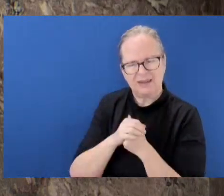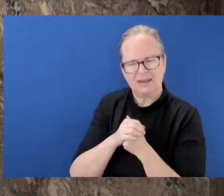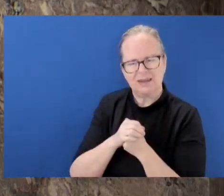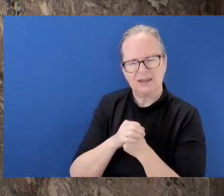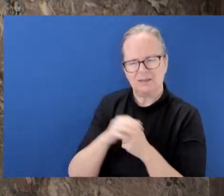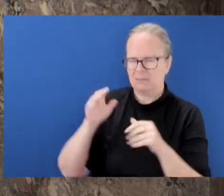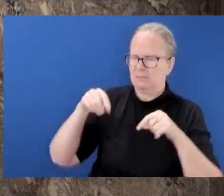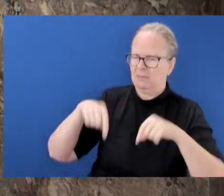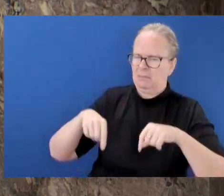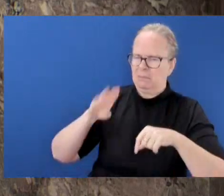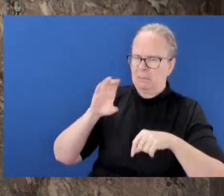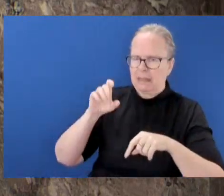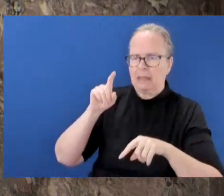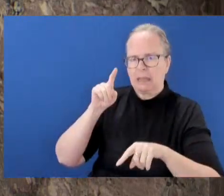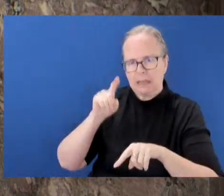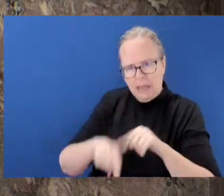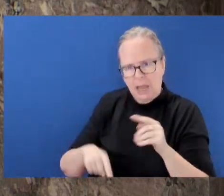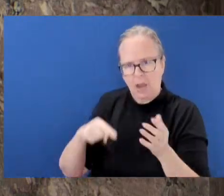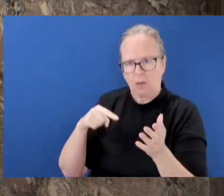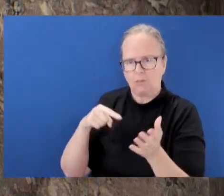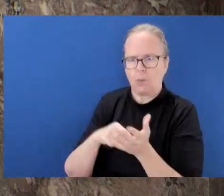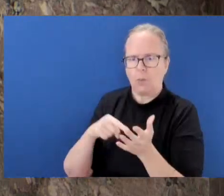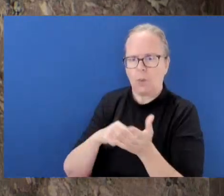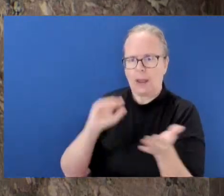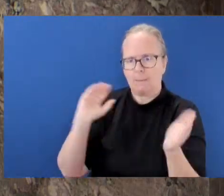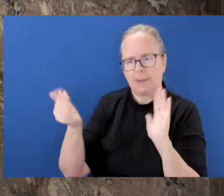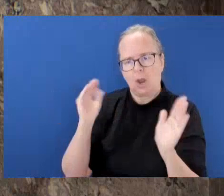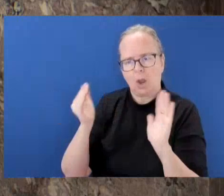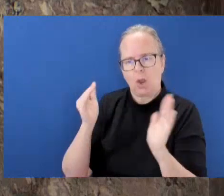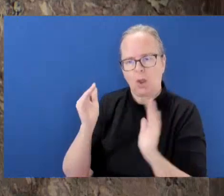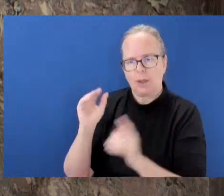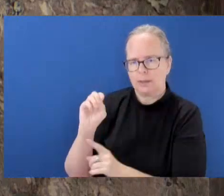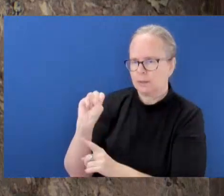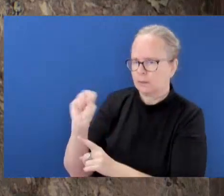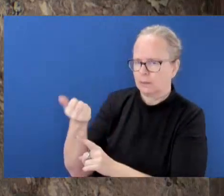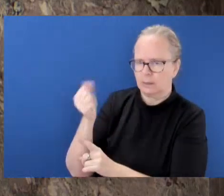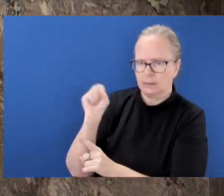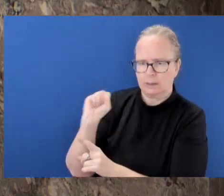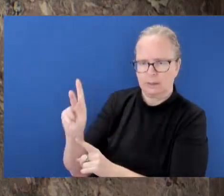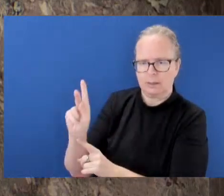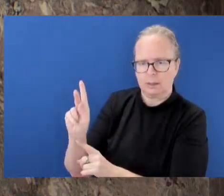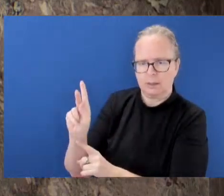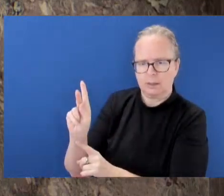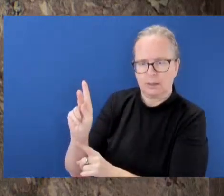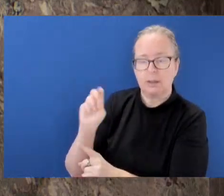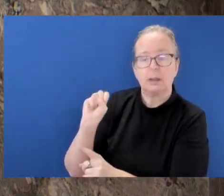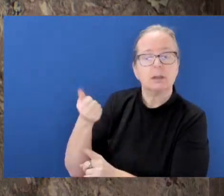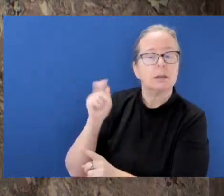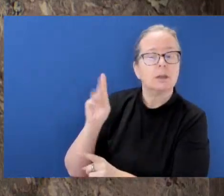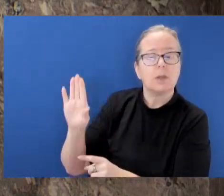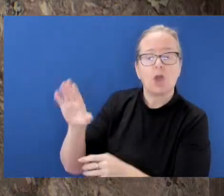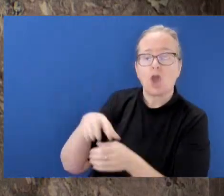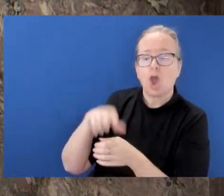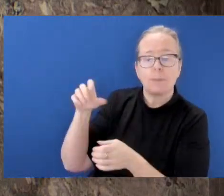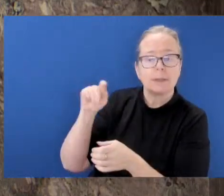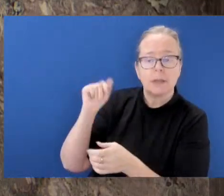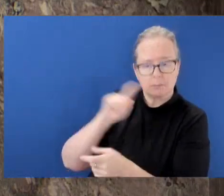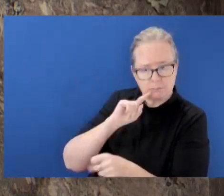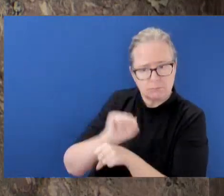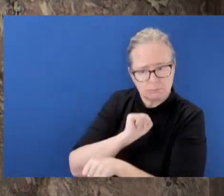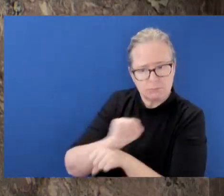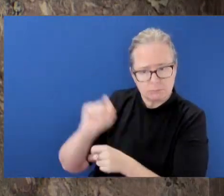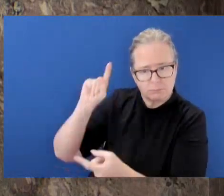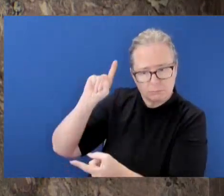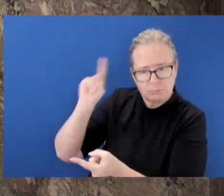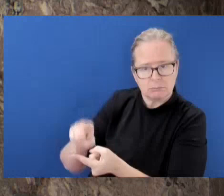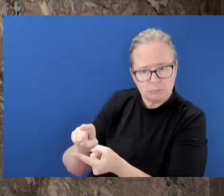while Saskatchewan cut their inflation by cutting the carbon tax on home heating. Mr. Speaker, BC United would give families